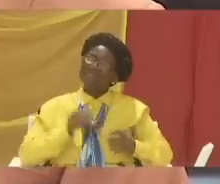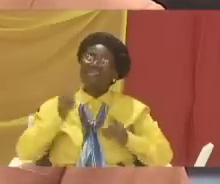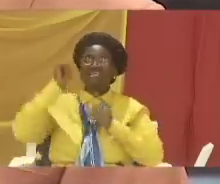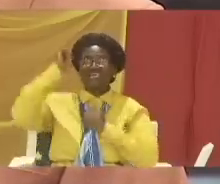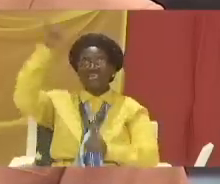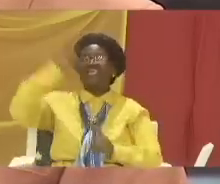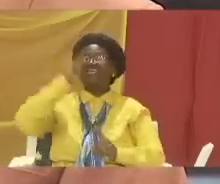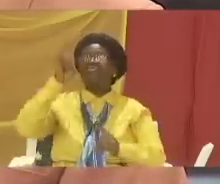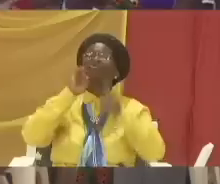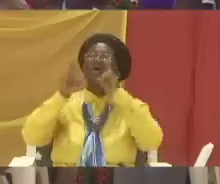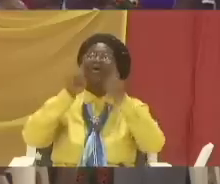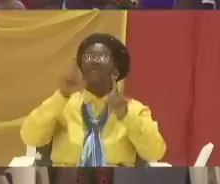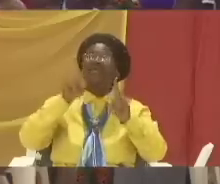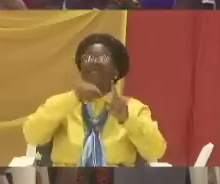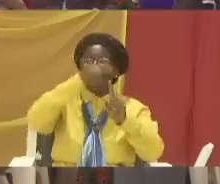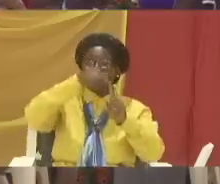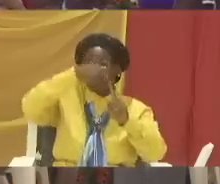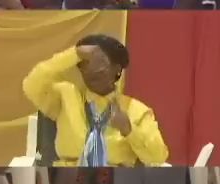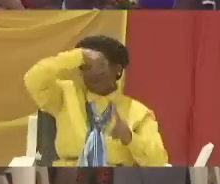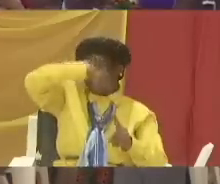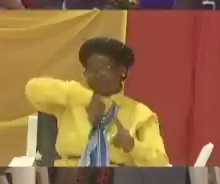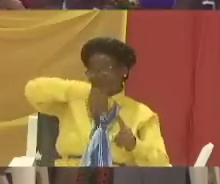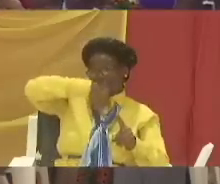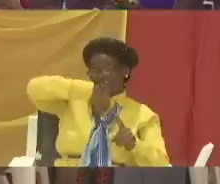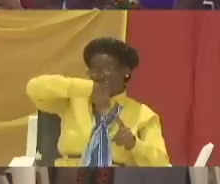Who is he talking about?